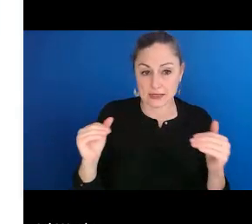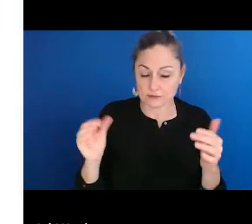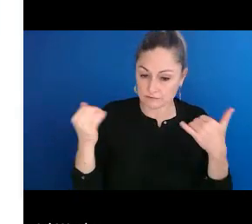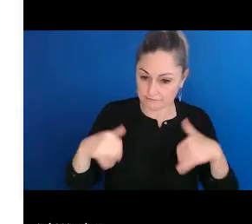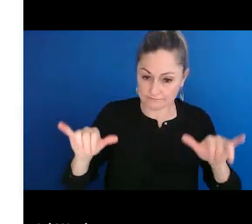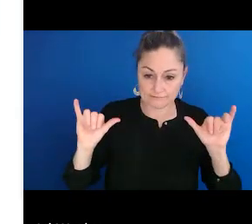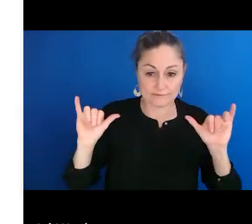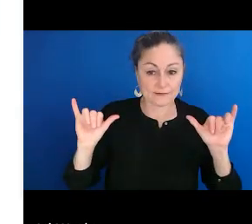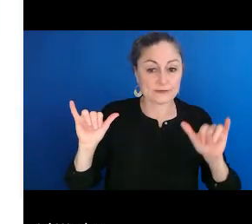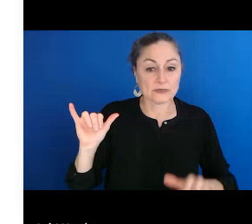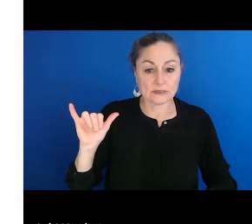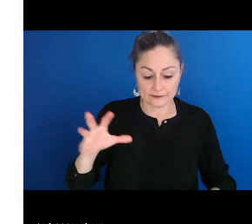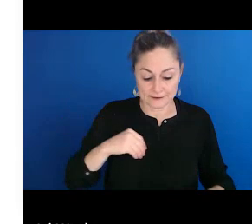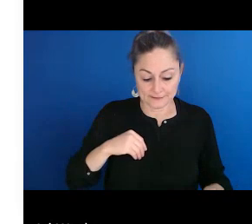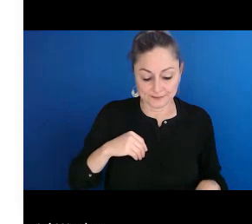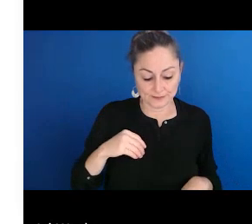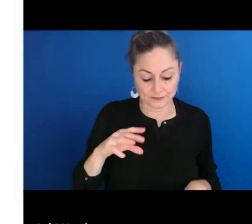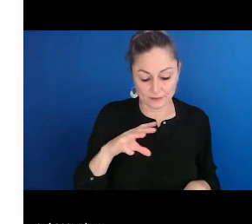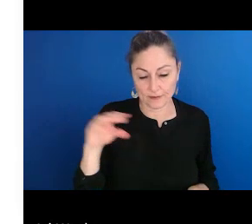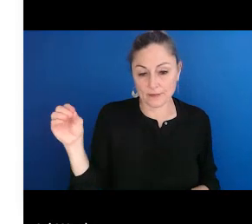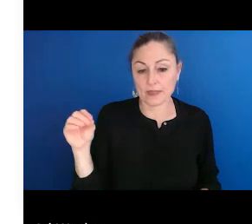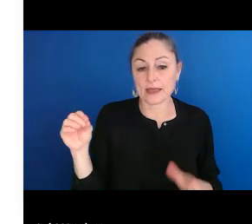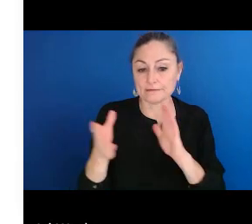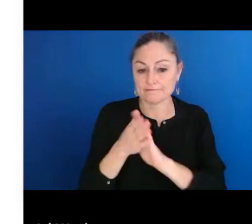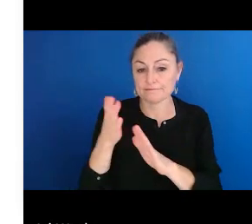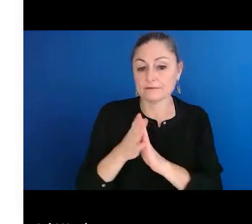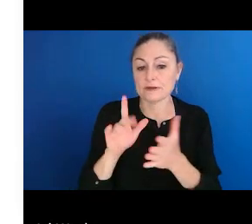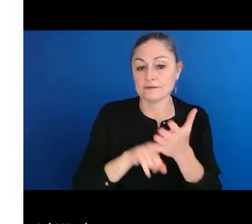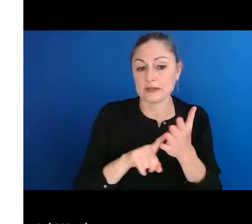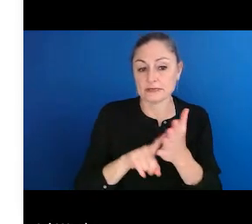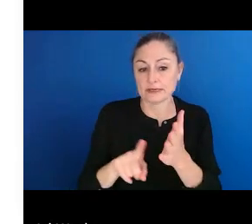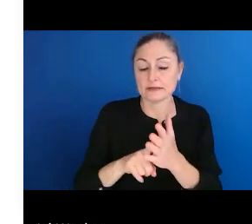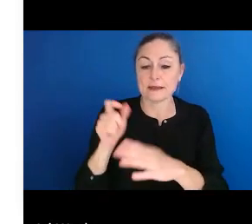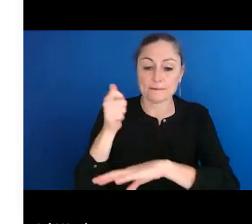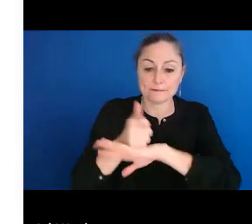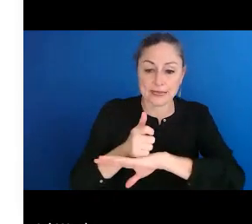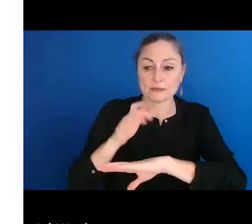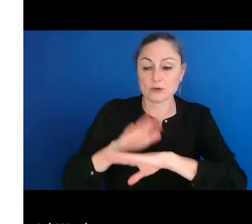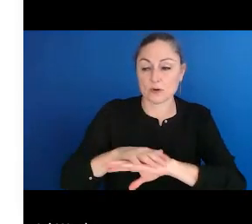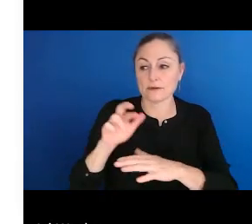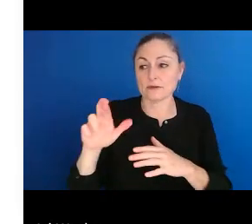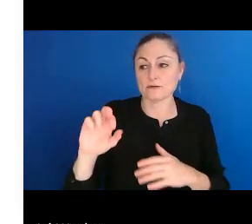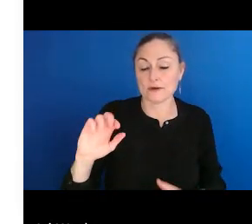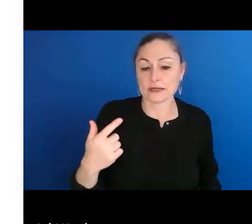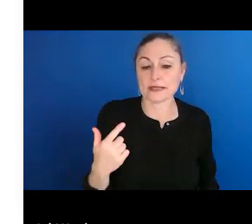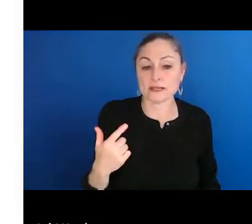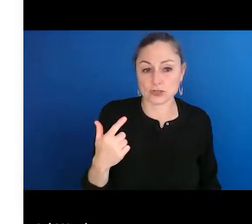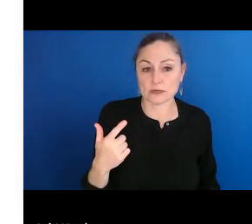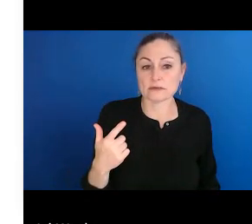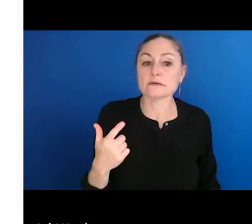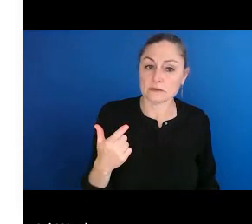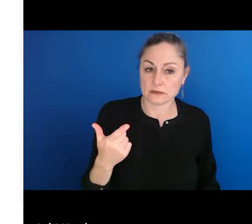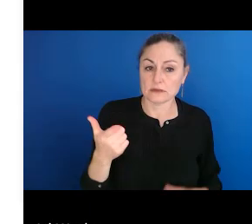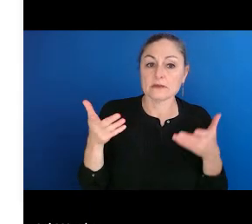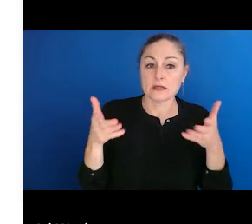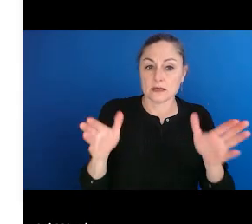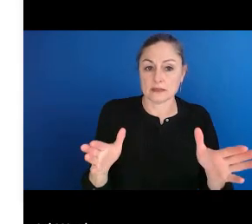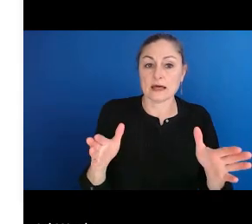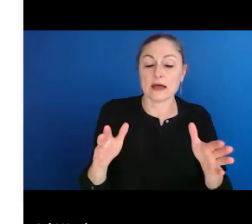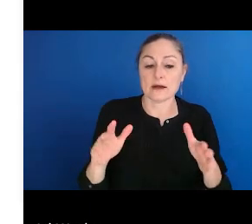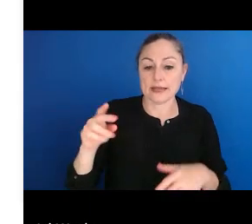still are accepting and conducting investigations based on these regulations, which do allow